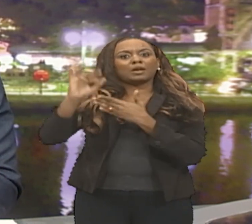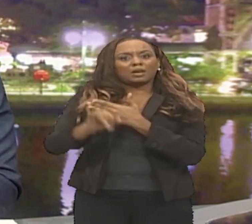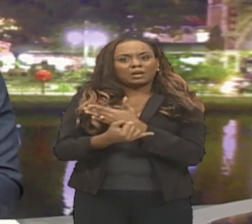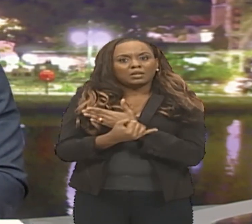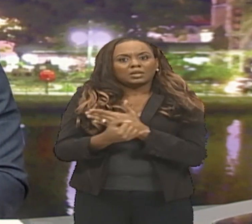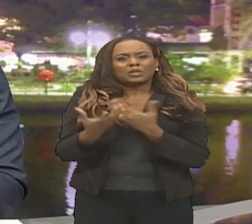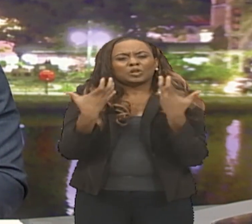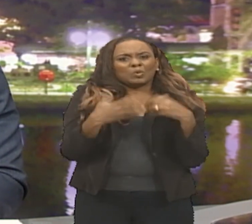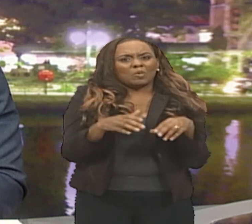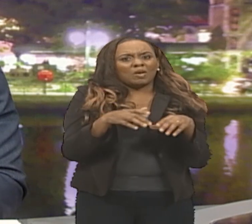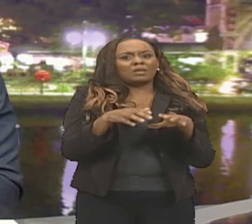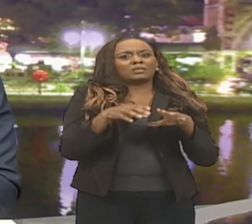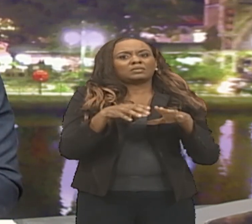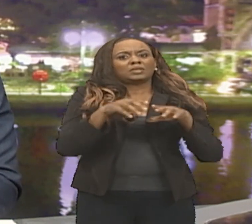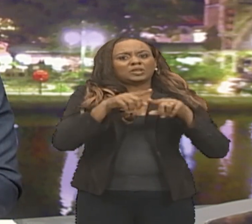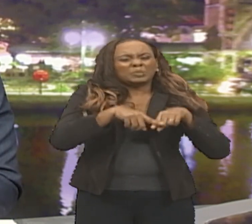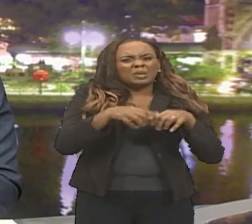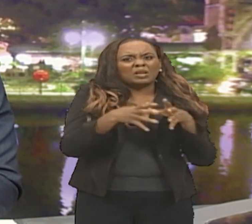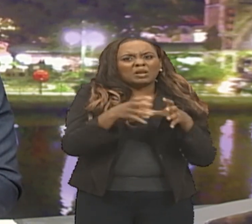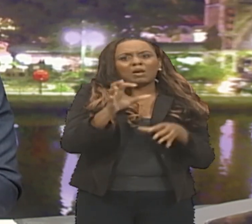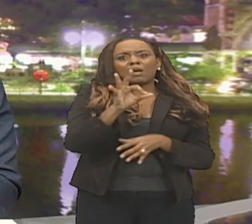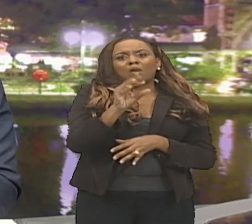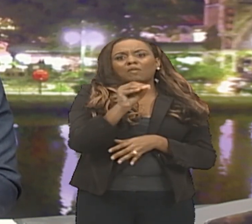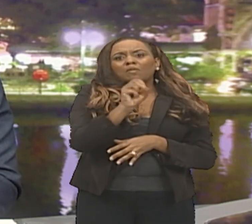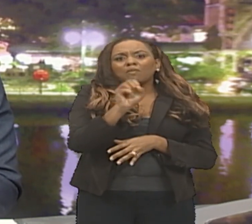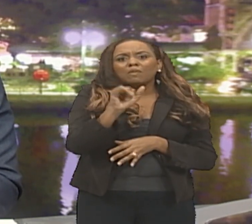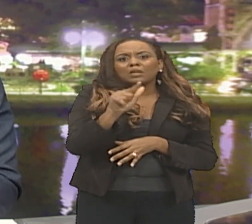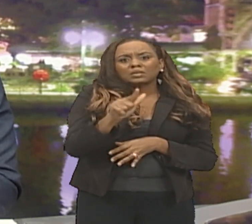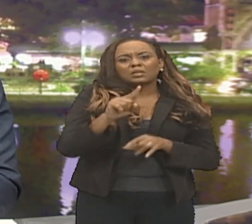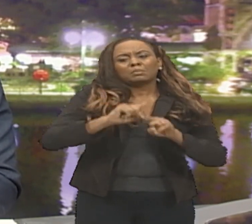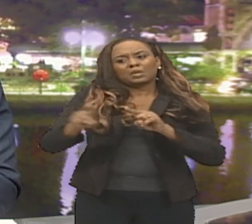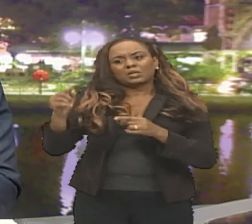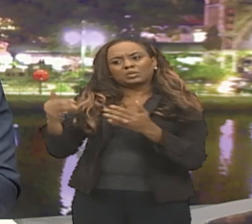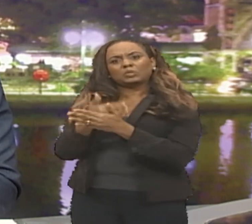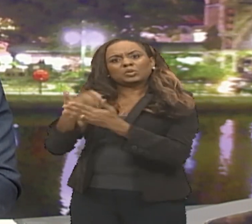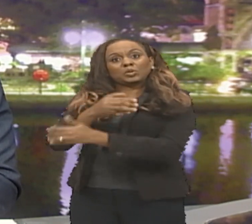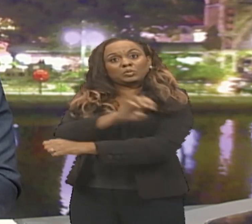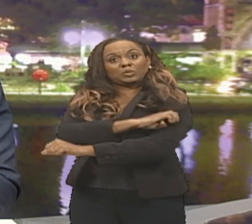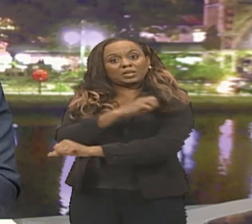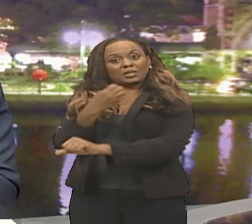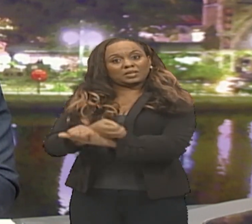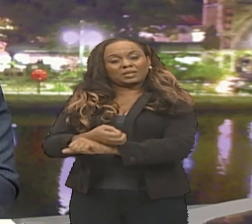heavy reliance on fossil fuels and adopting a more diverse energy mix.